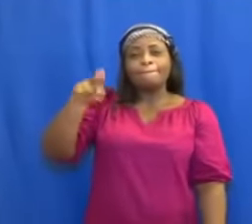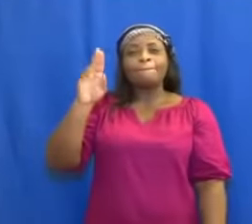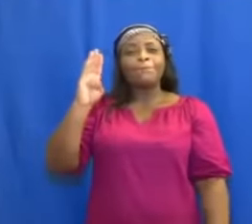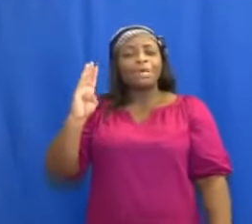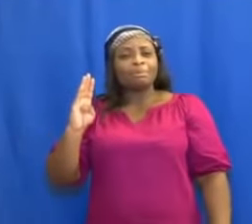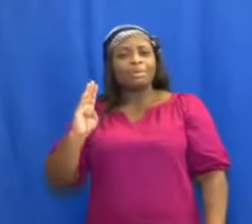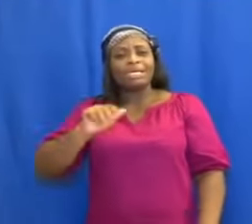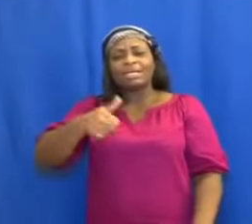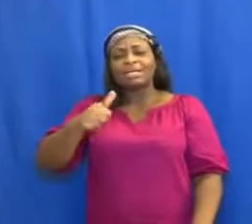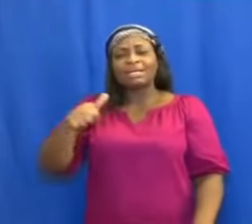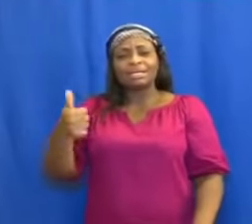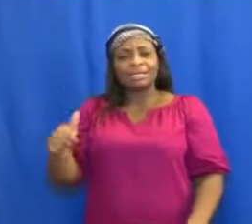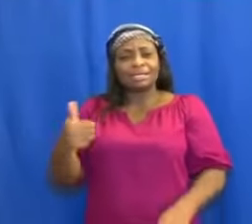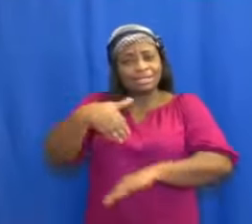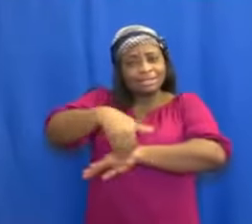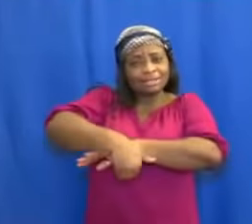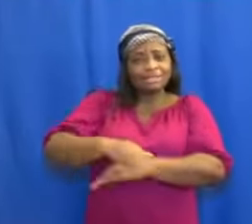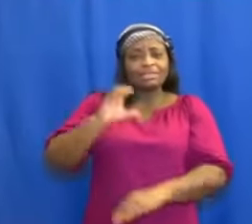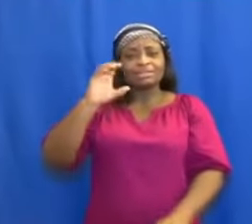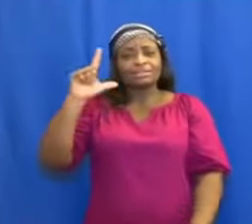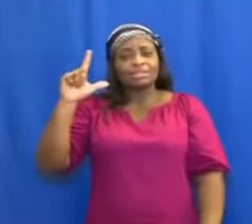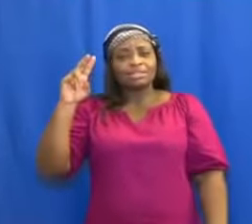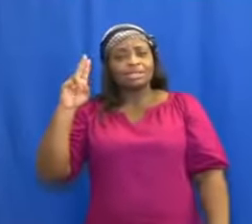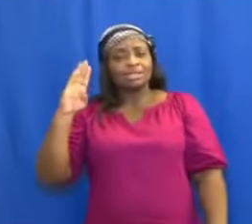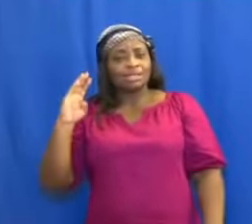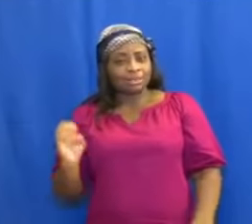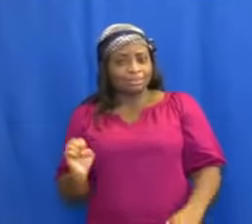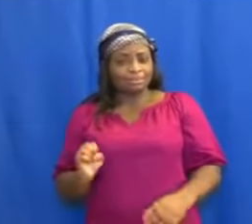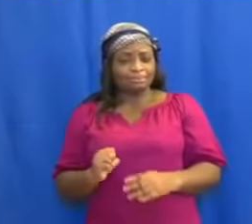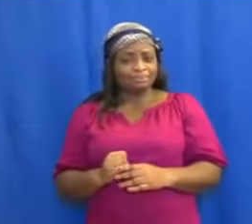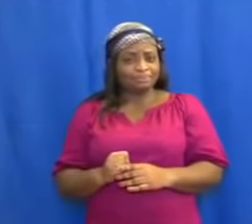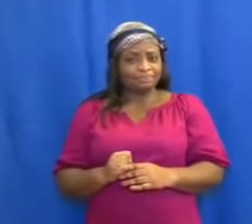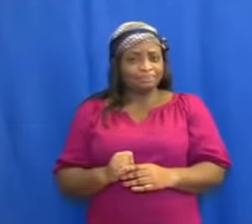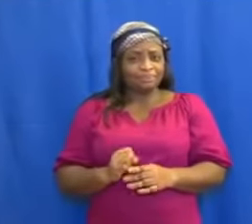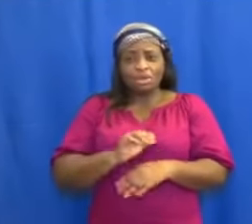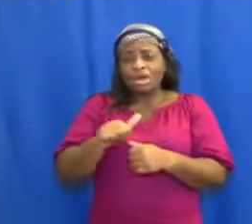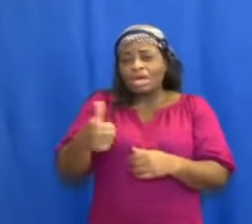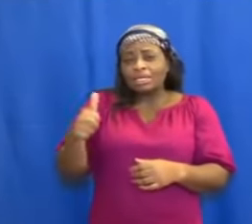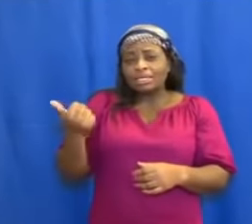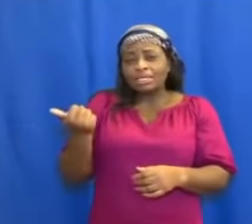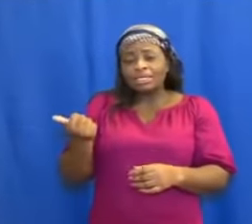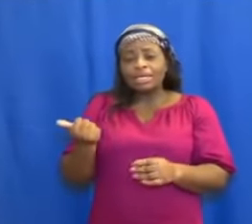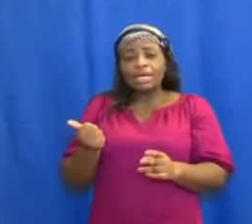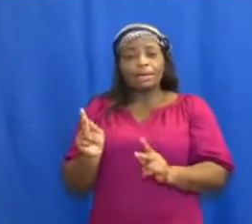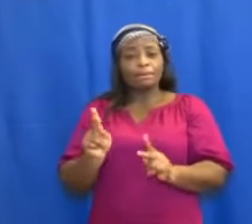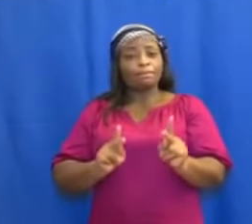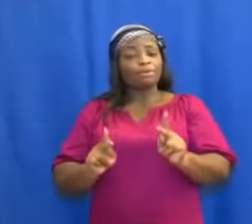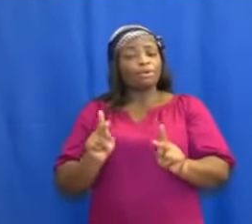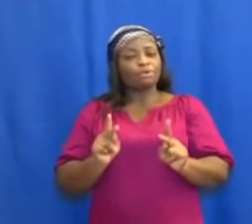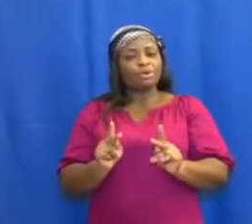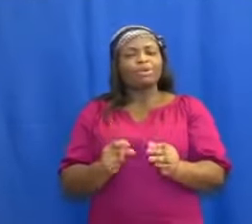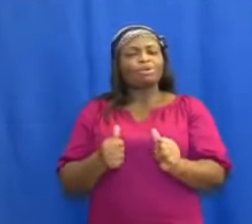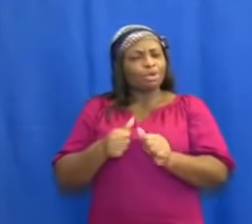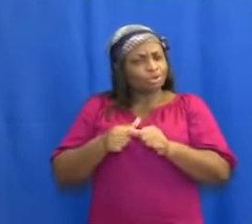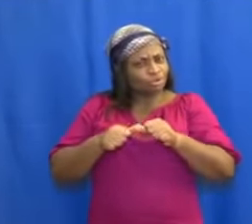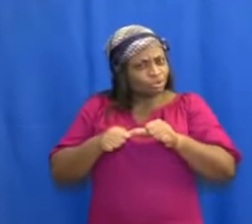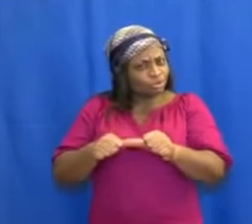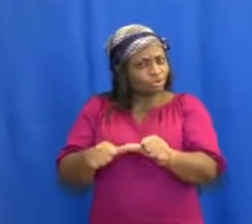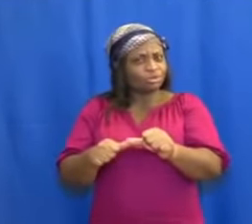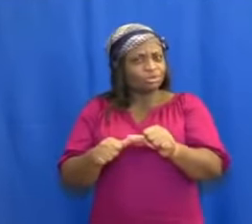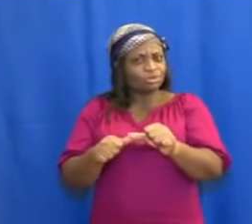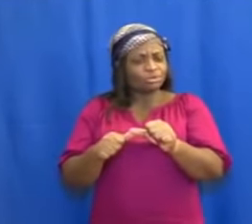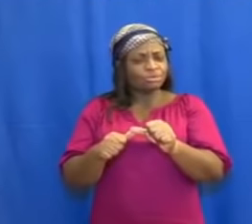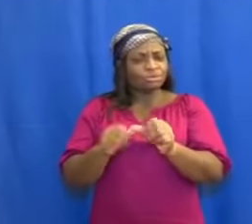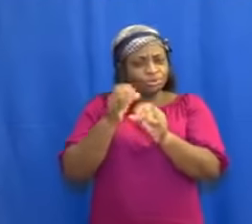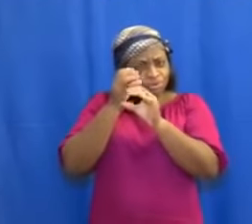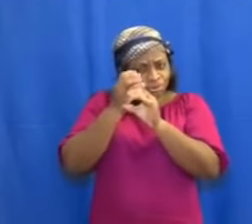All other institutions that have been cleared to function are to continue to do so in strict adherence to the